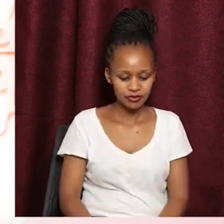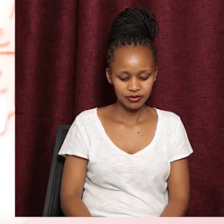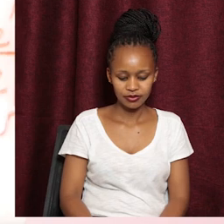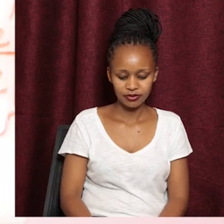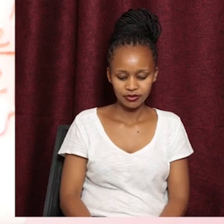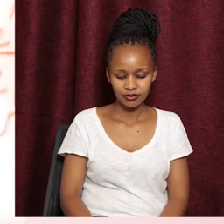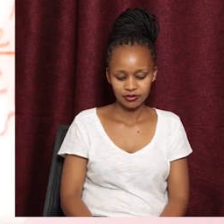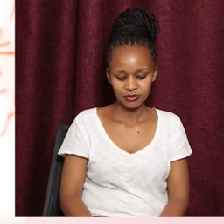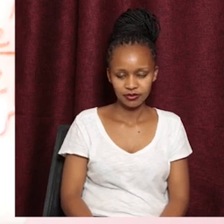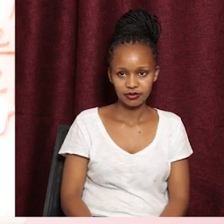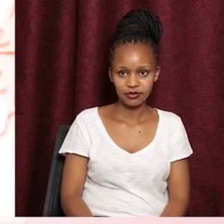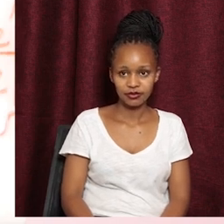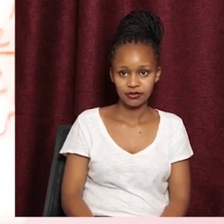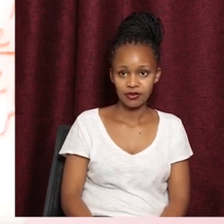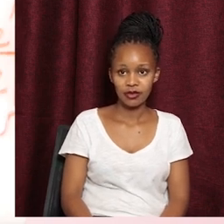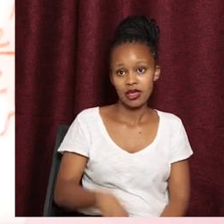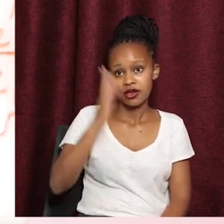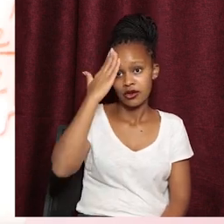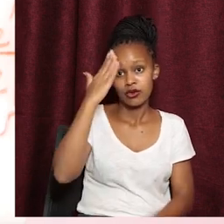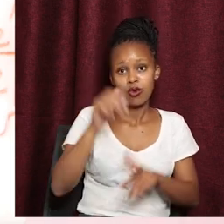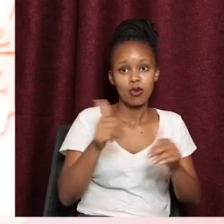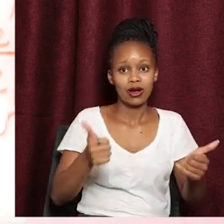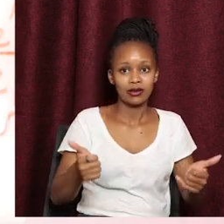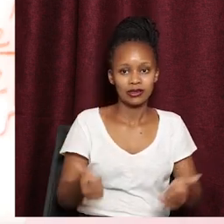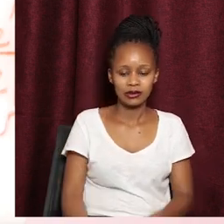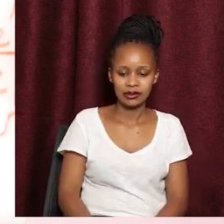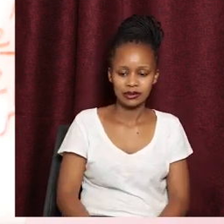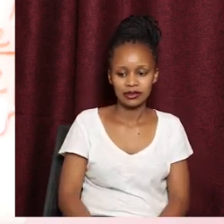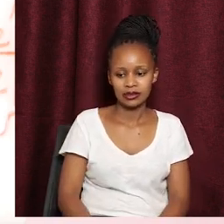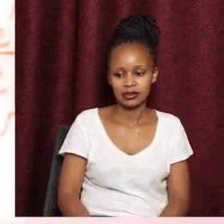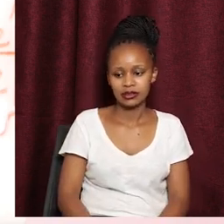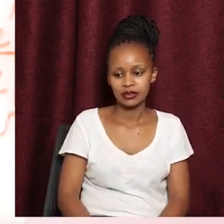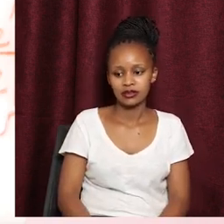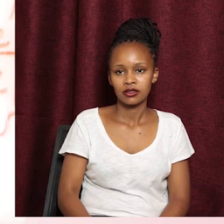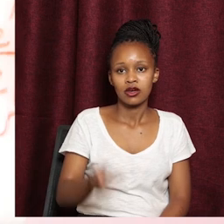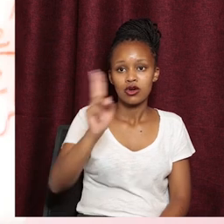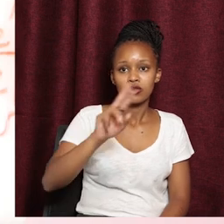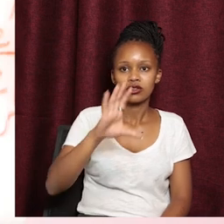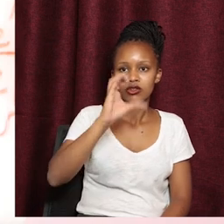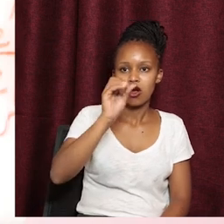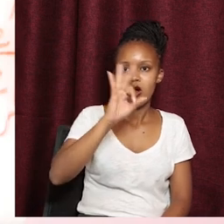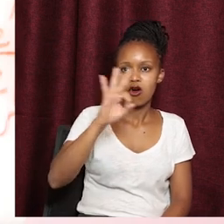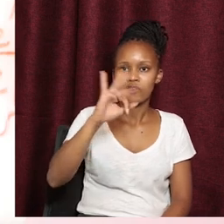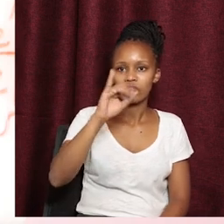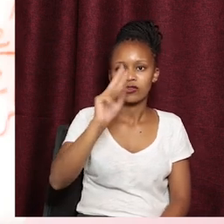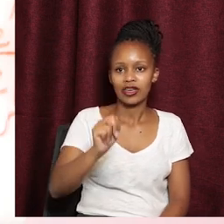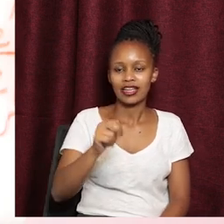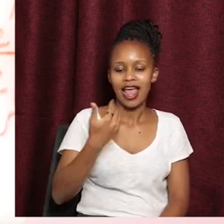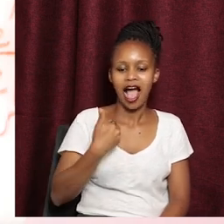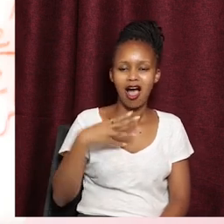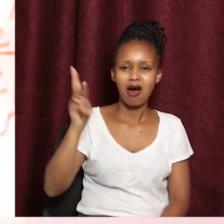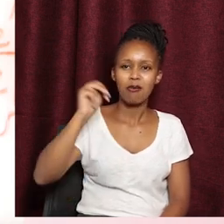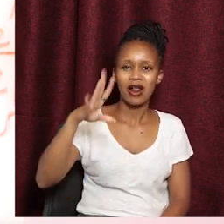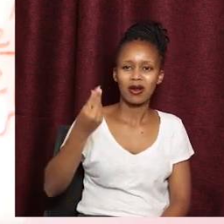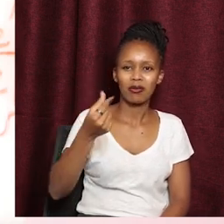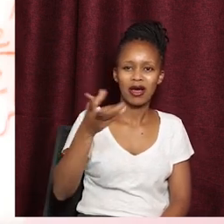And you know, we may use a coffin worth millions. If